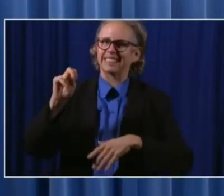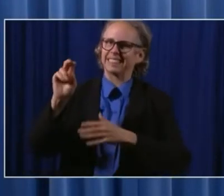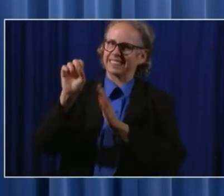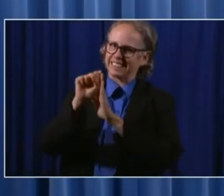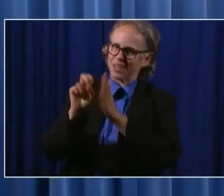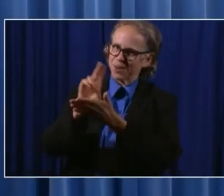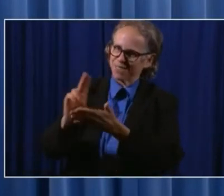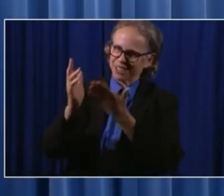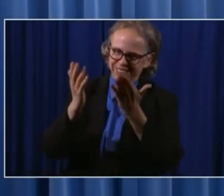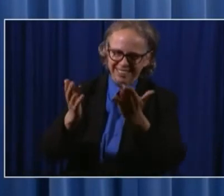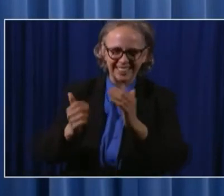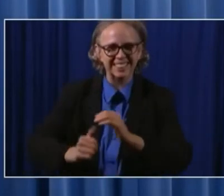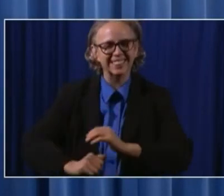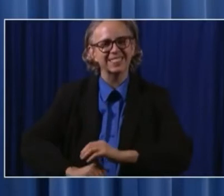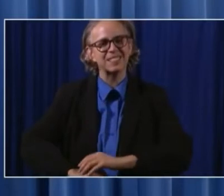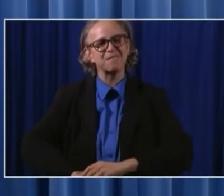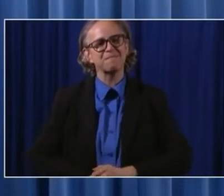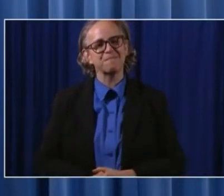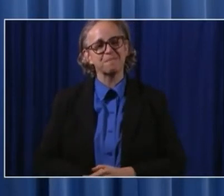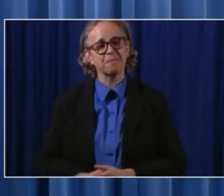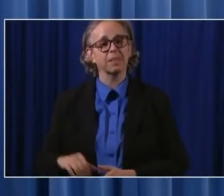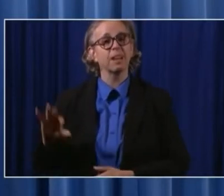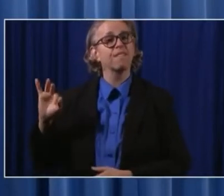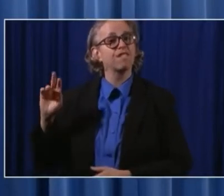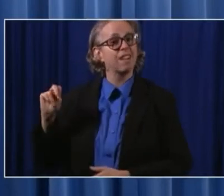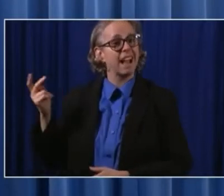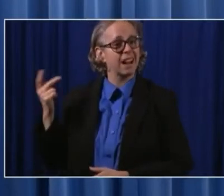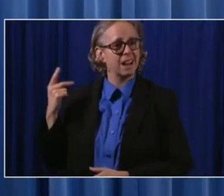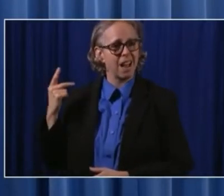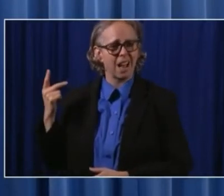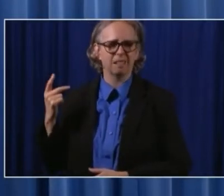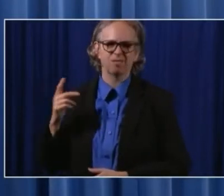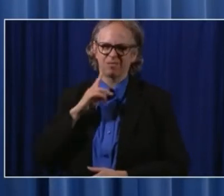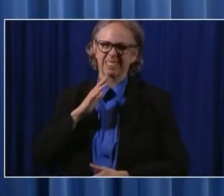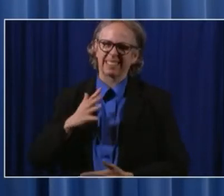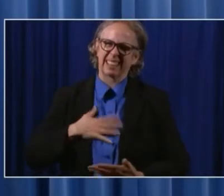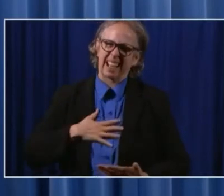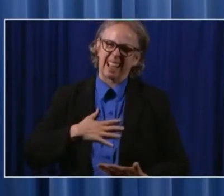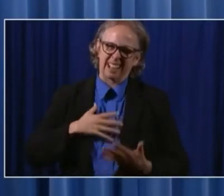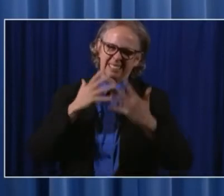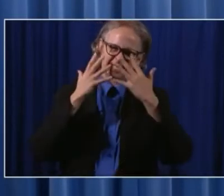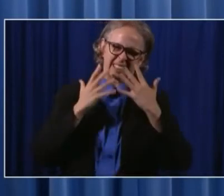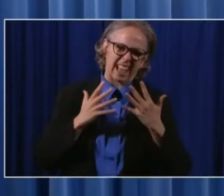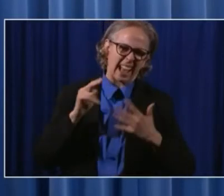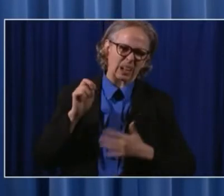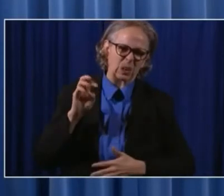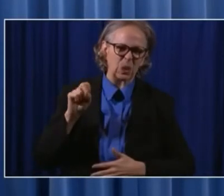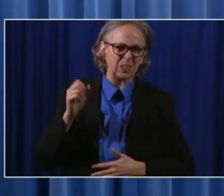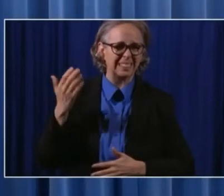Fran and I were saddened to learn on Saturday of the death of John